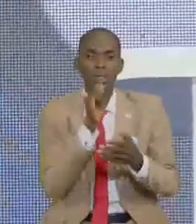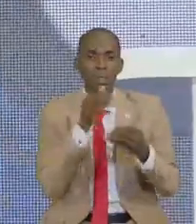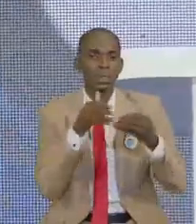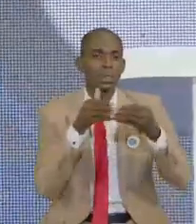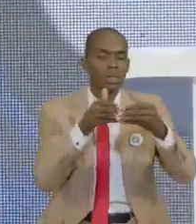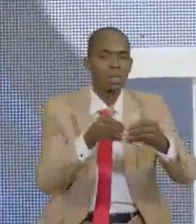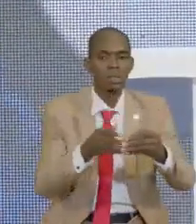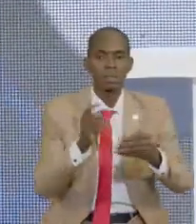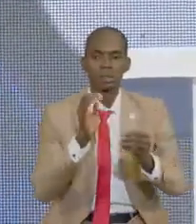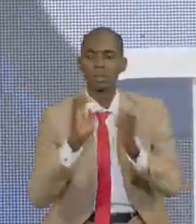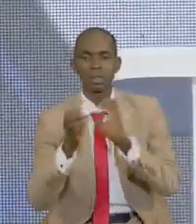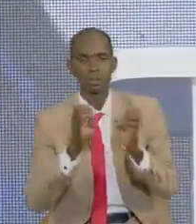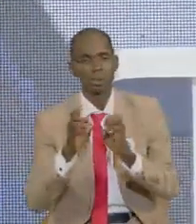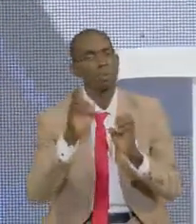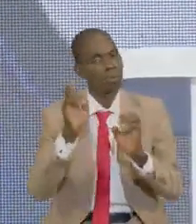traffic.